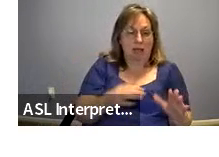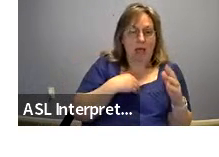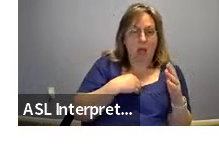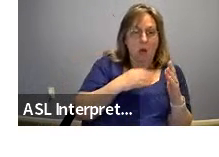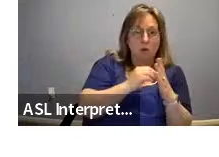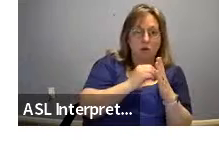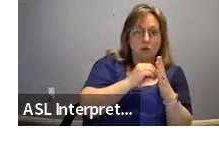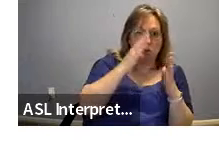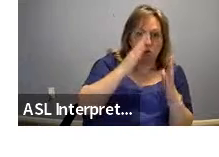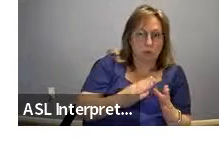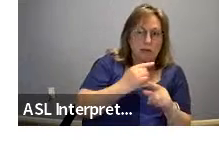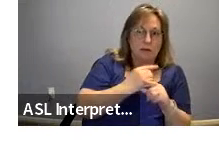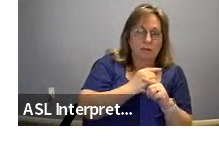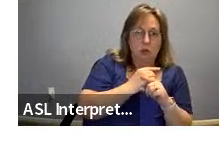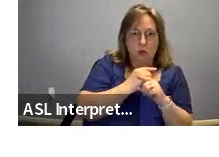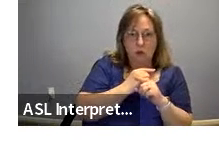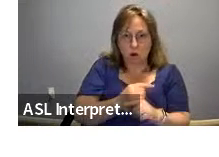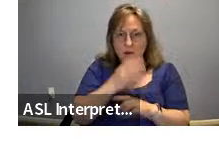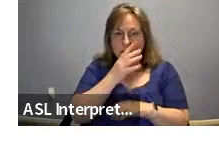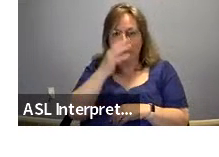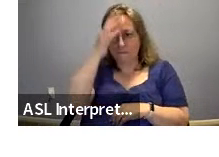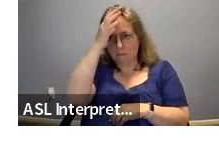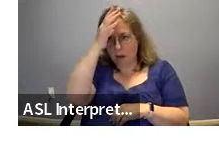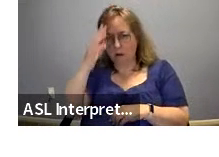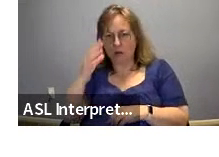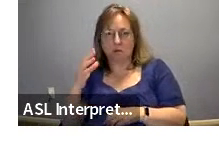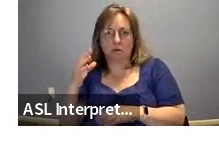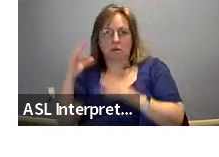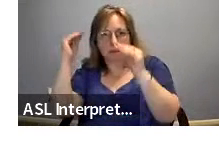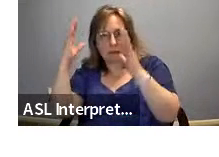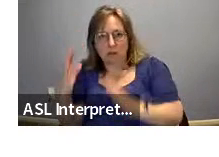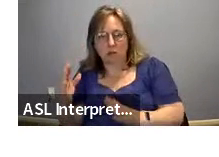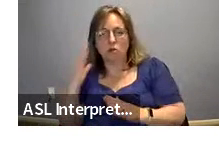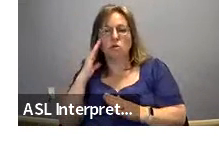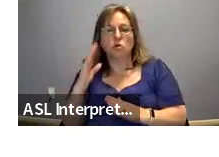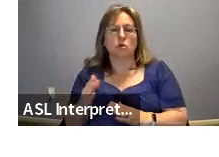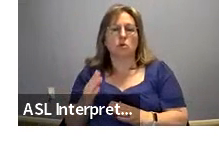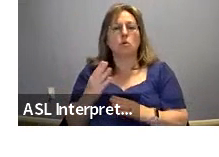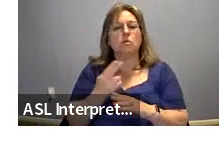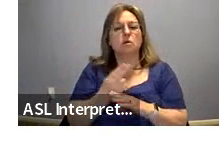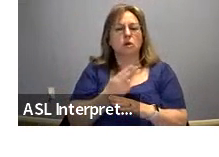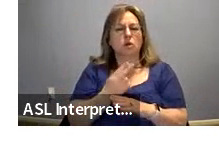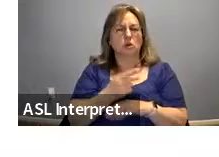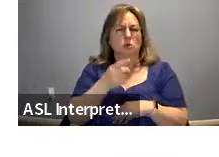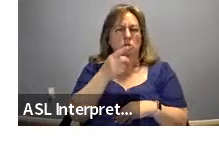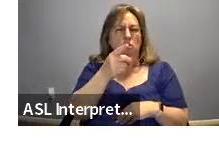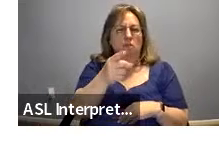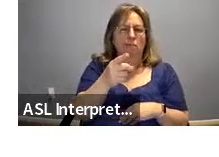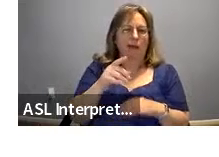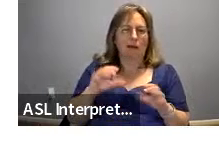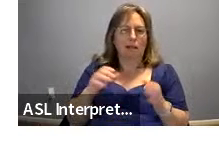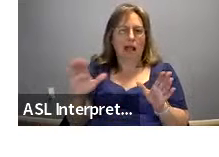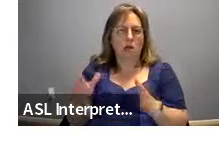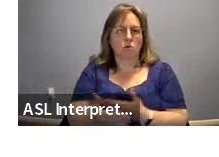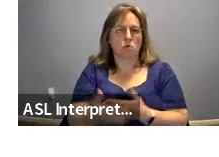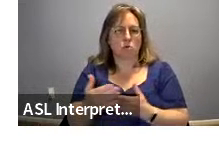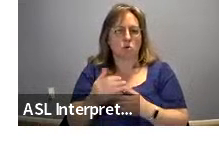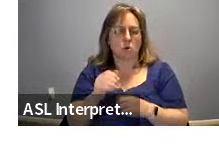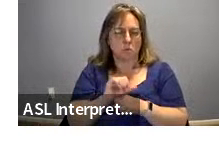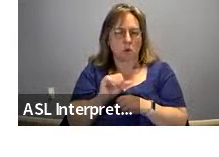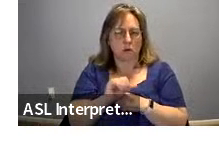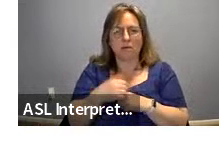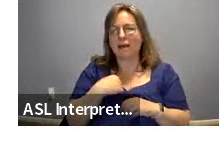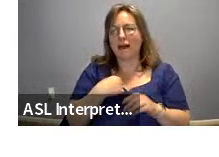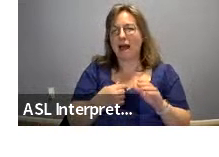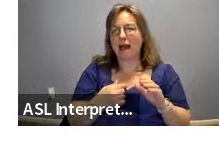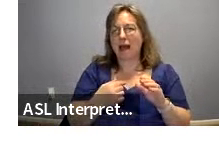It also has excellent communication features. I recorded a few videos to demonstrate how